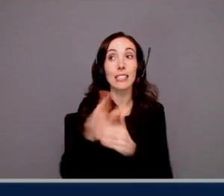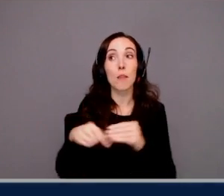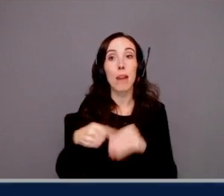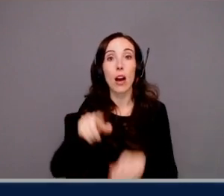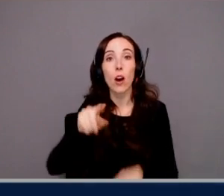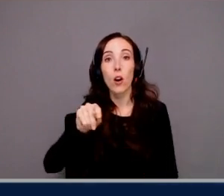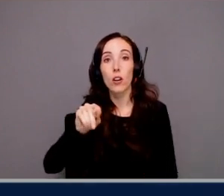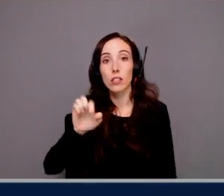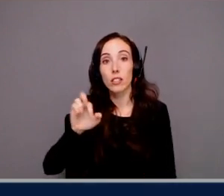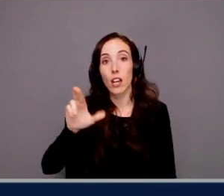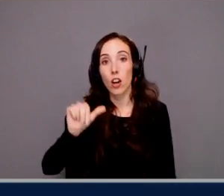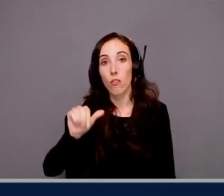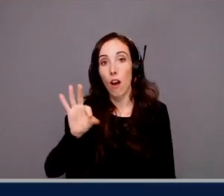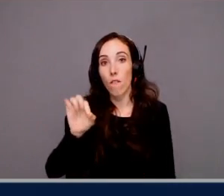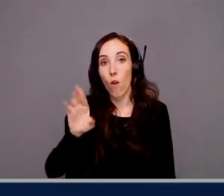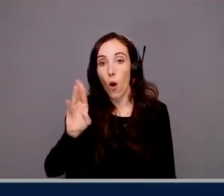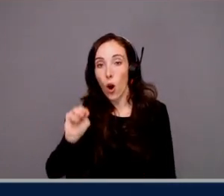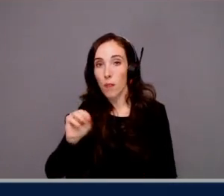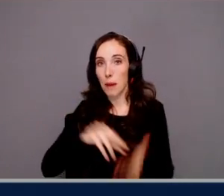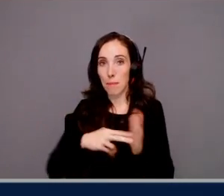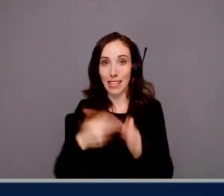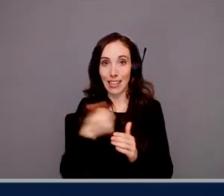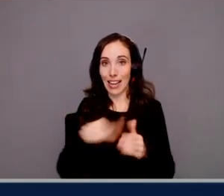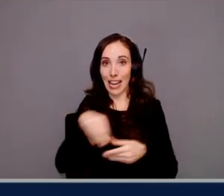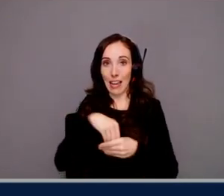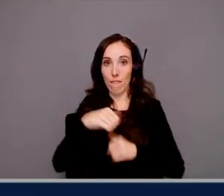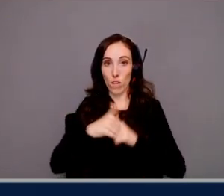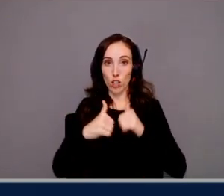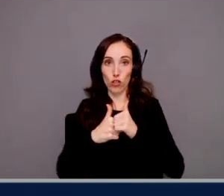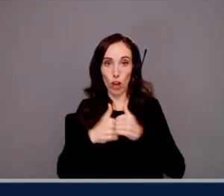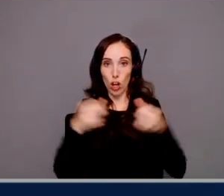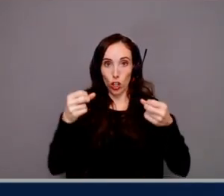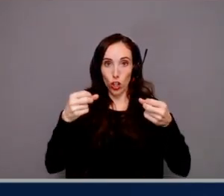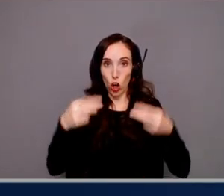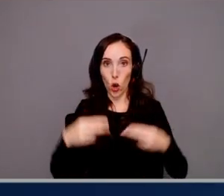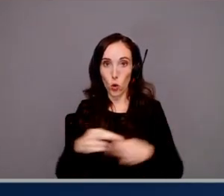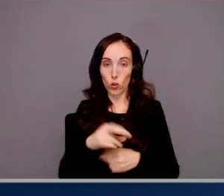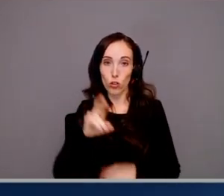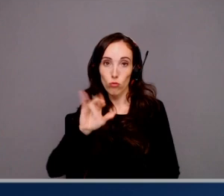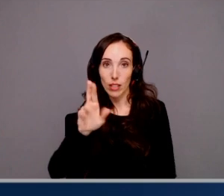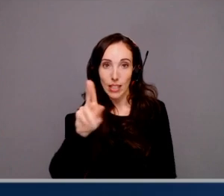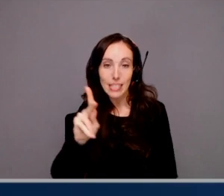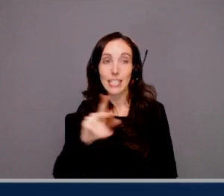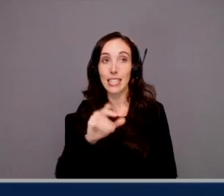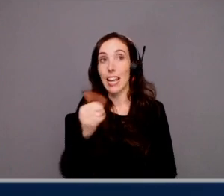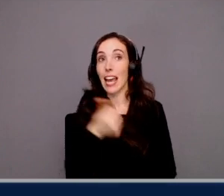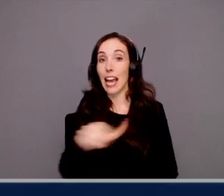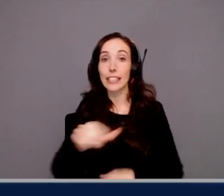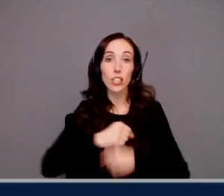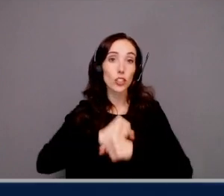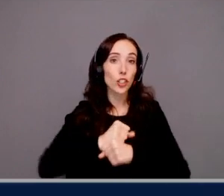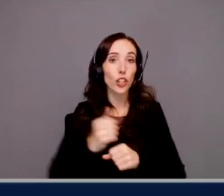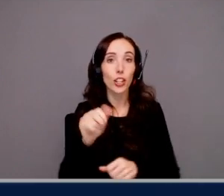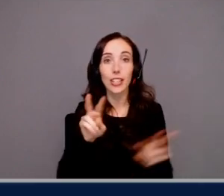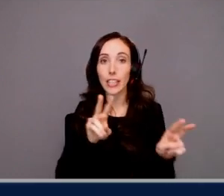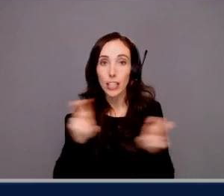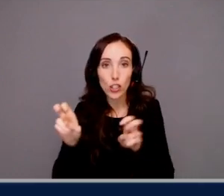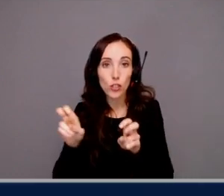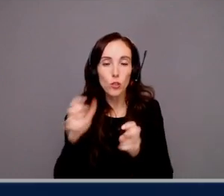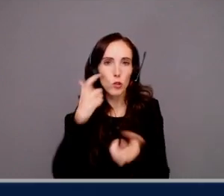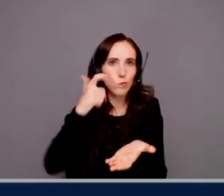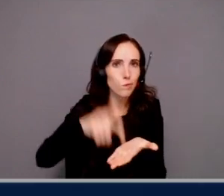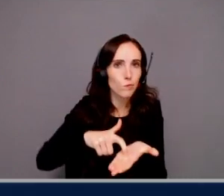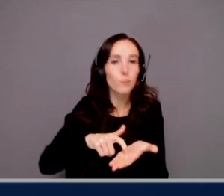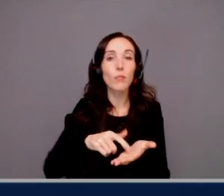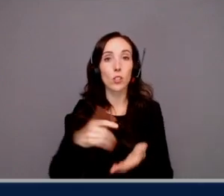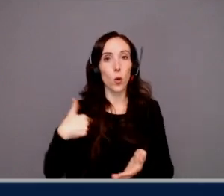at any infrastructure as code and reviewing if you have any security issues that you have in there. So we are